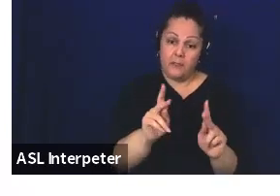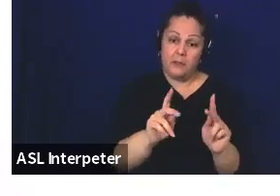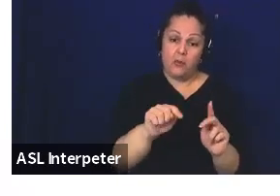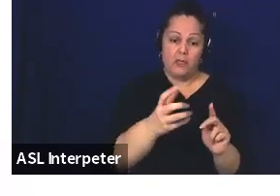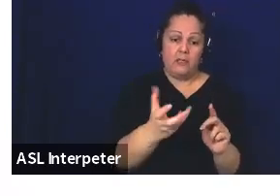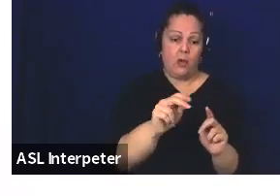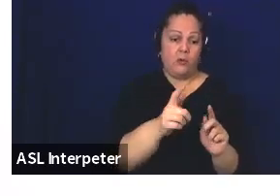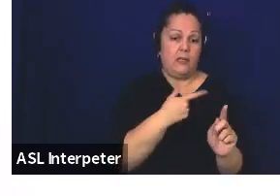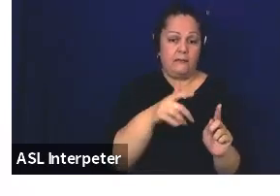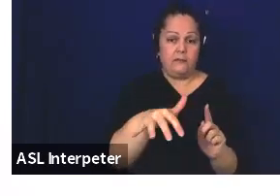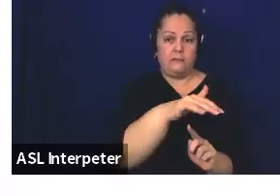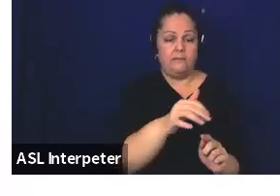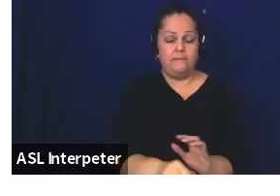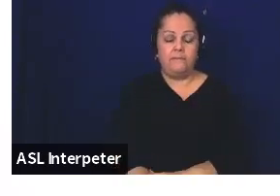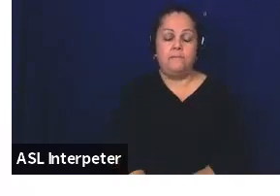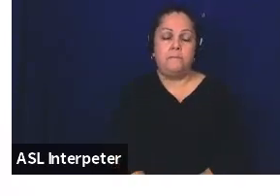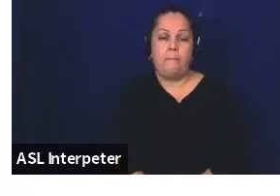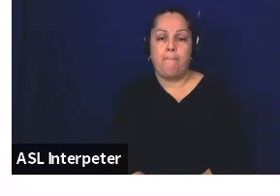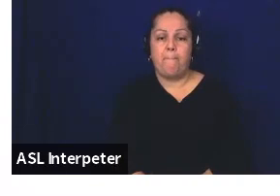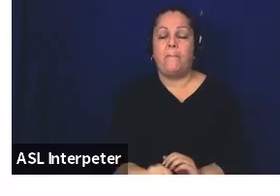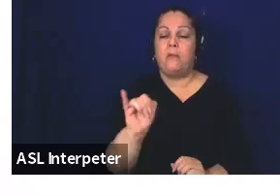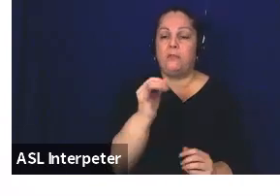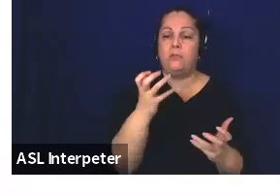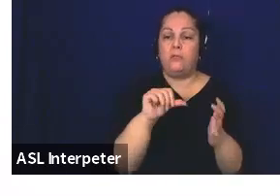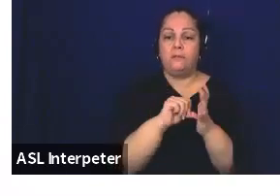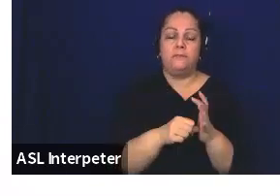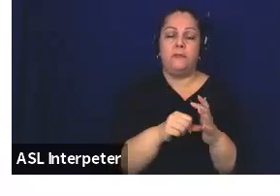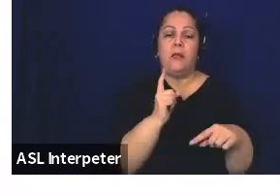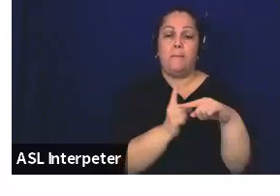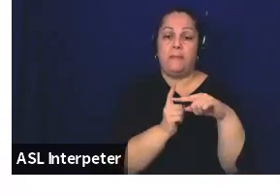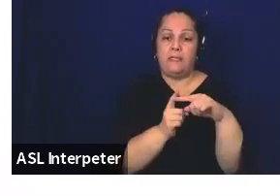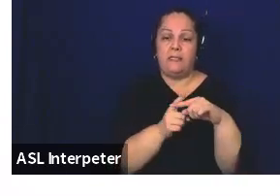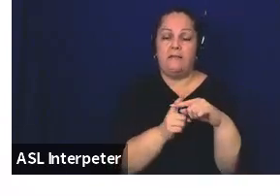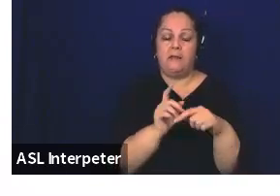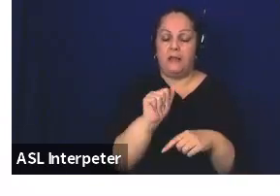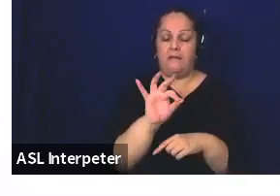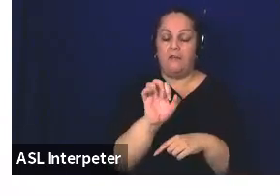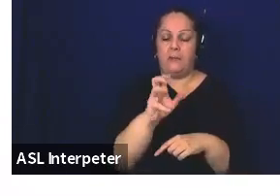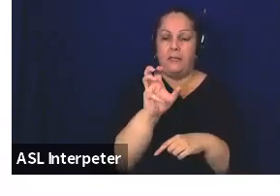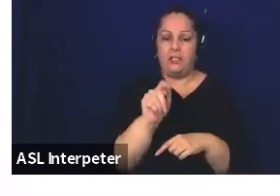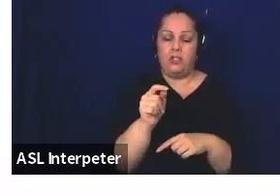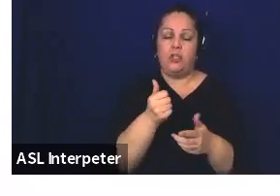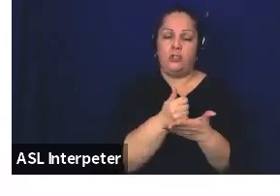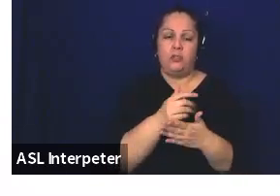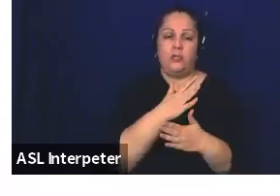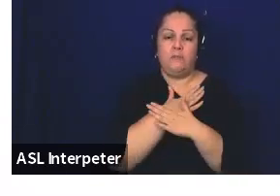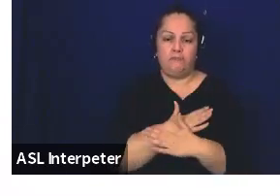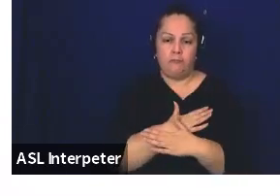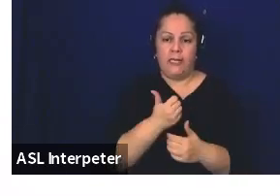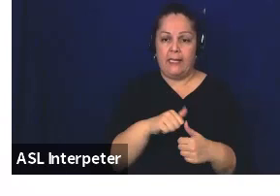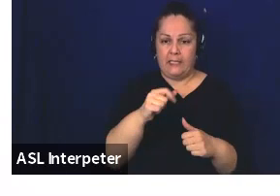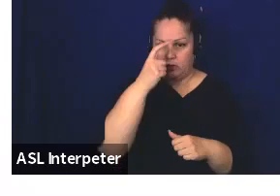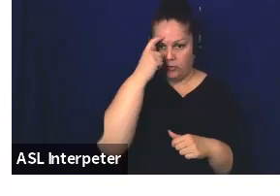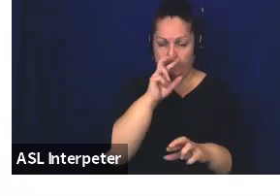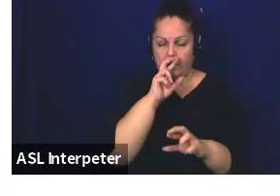own lives. We also want to highlight positive affirmations to help calm any trauma responses,